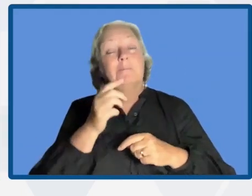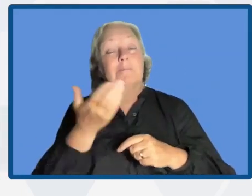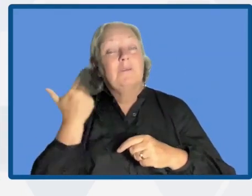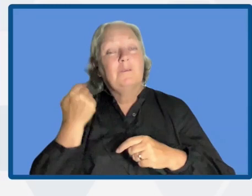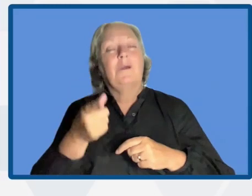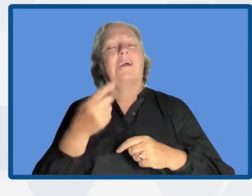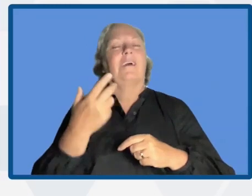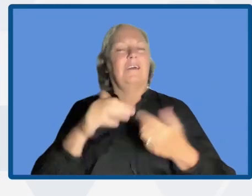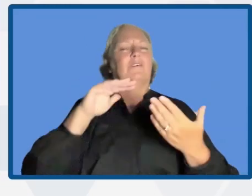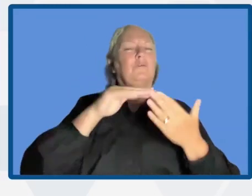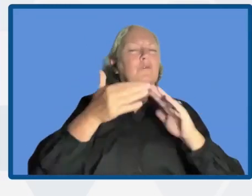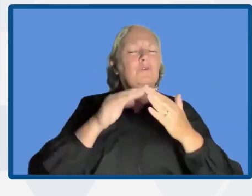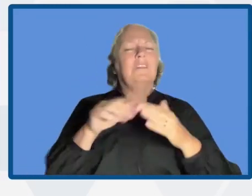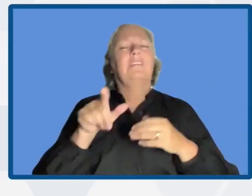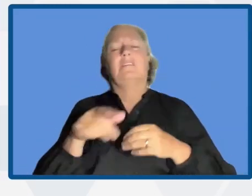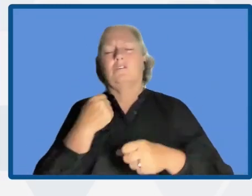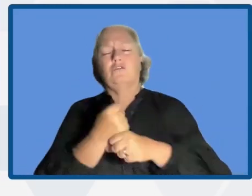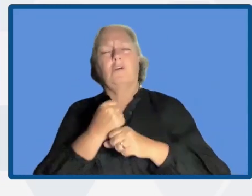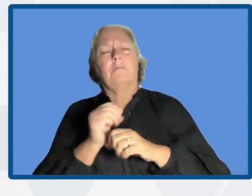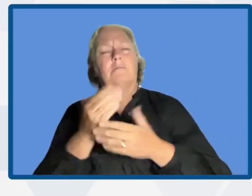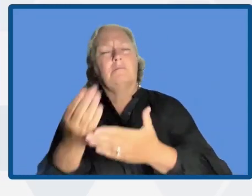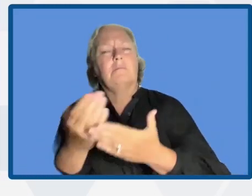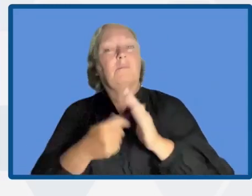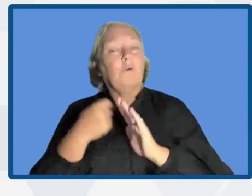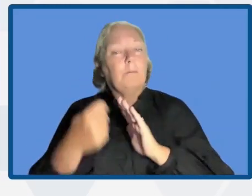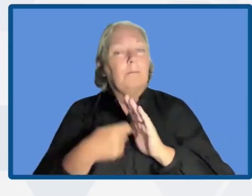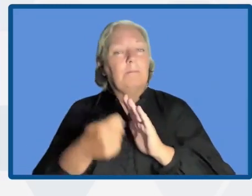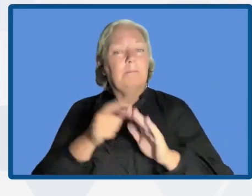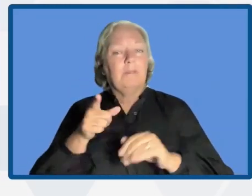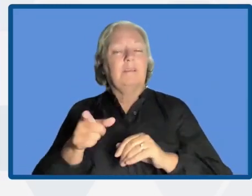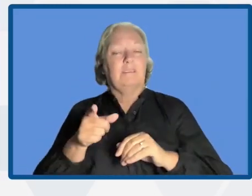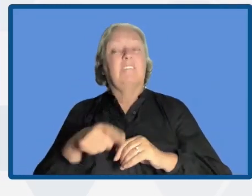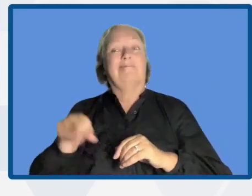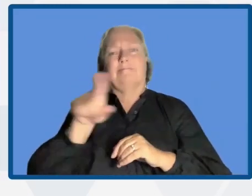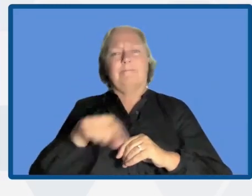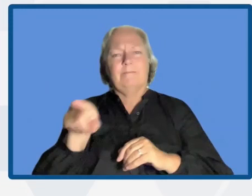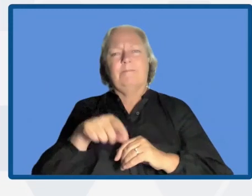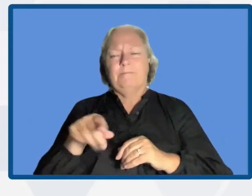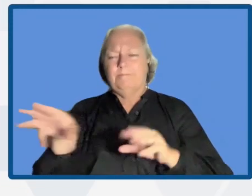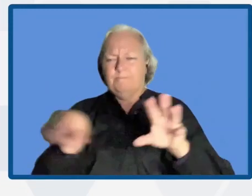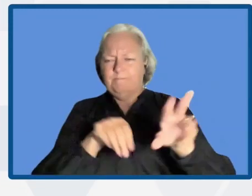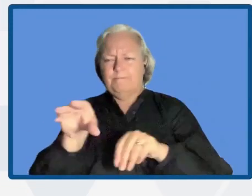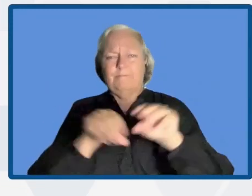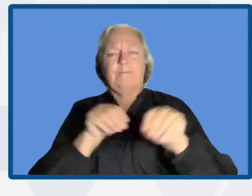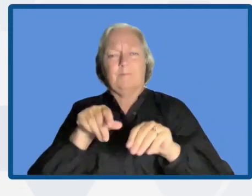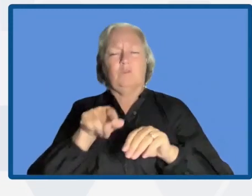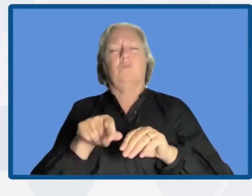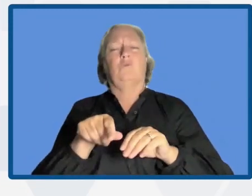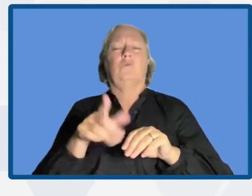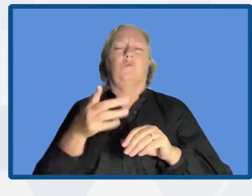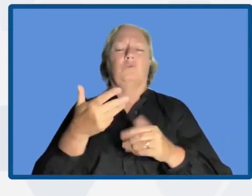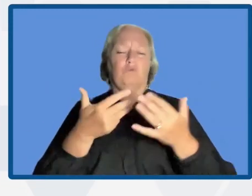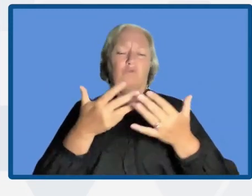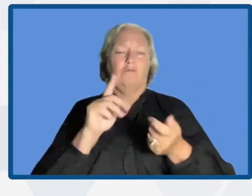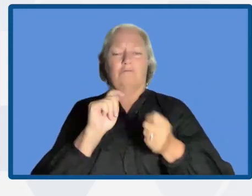climate observer program, and they collect data and then we turn them into statistics and